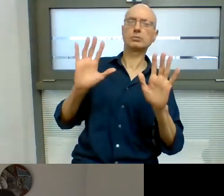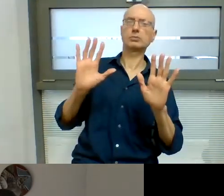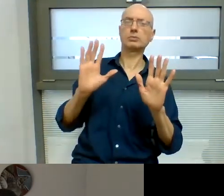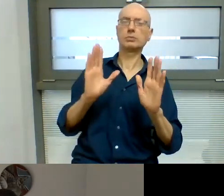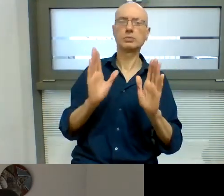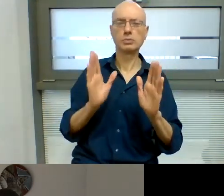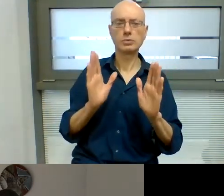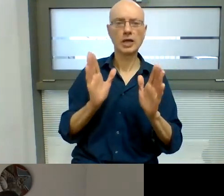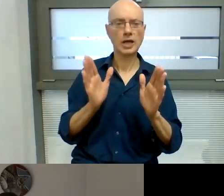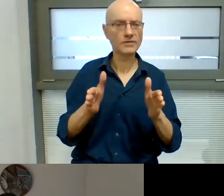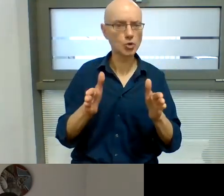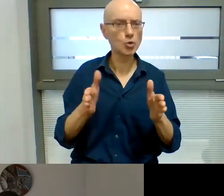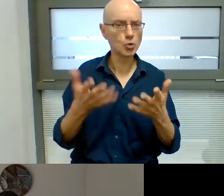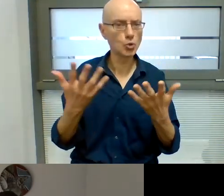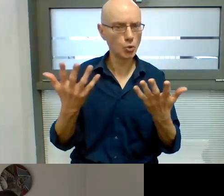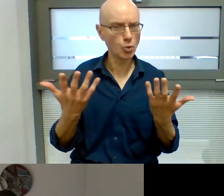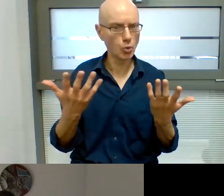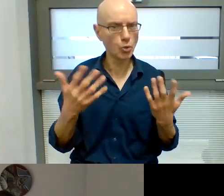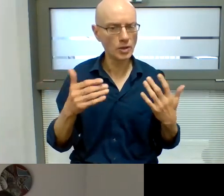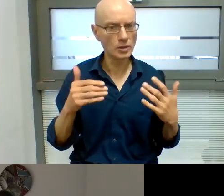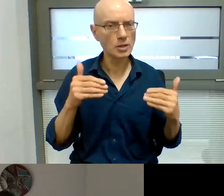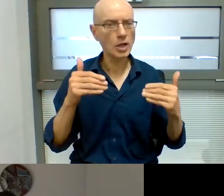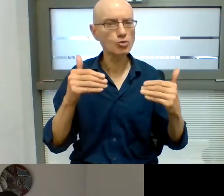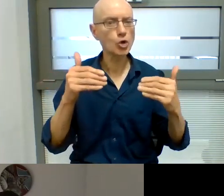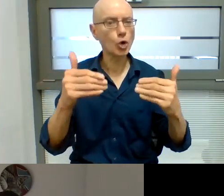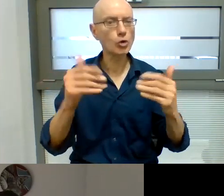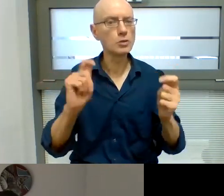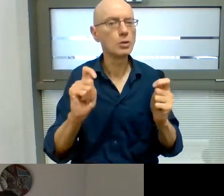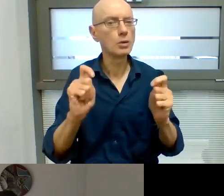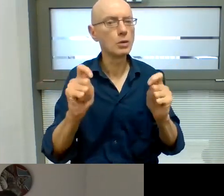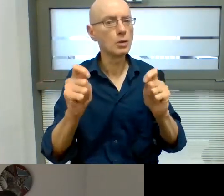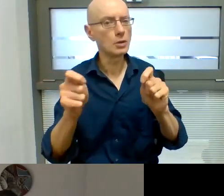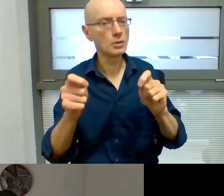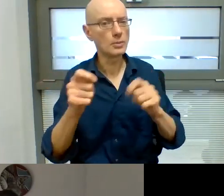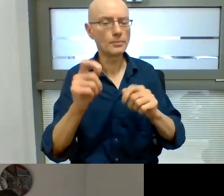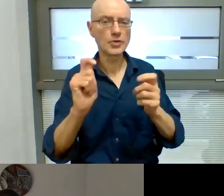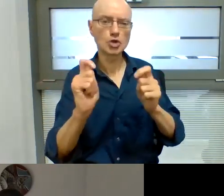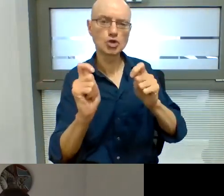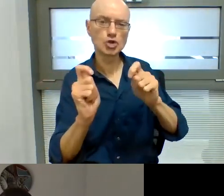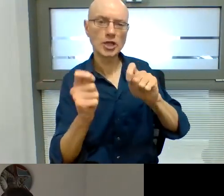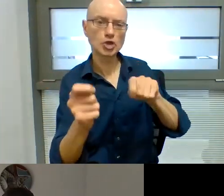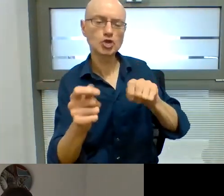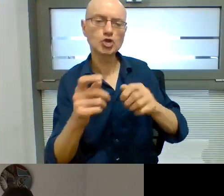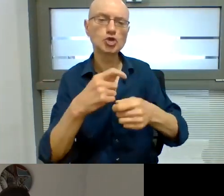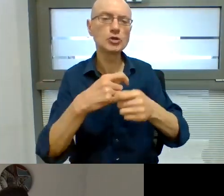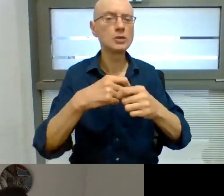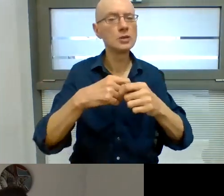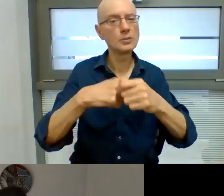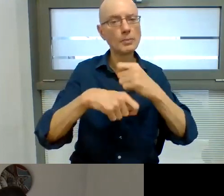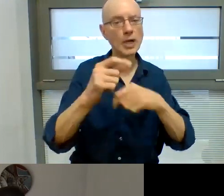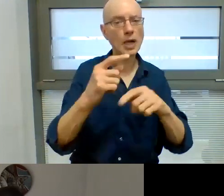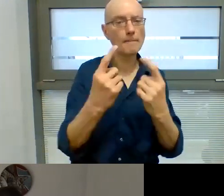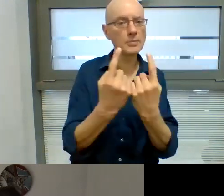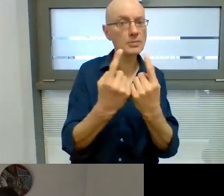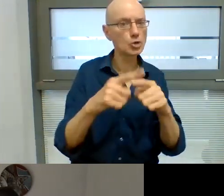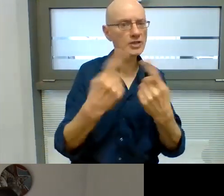it on to move it into something else. And I mean, it's quite shocking to,